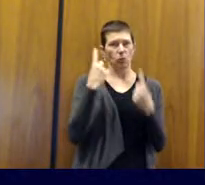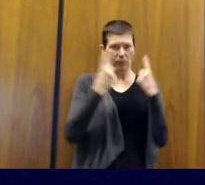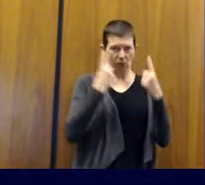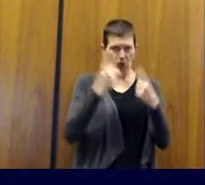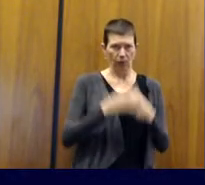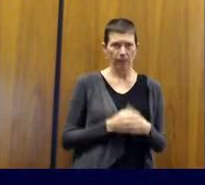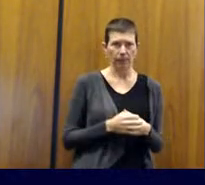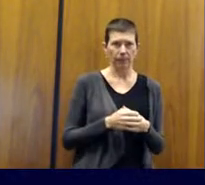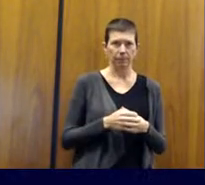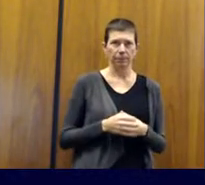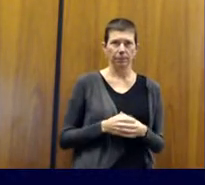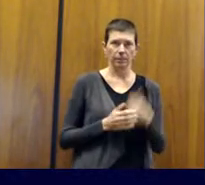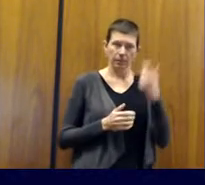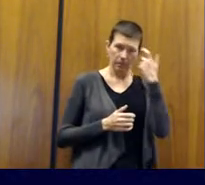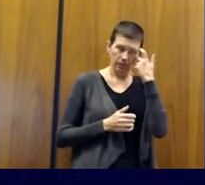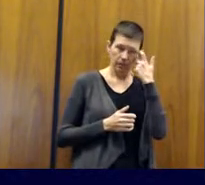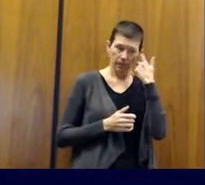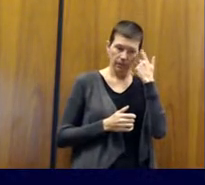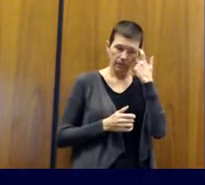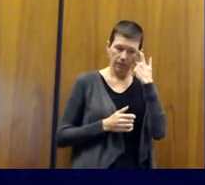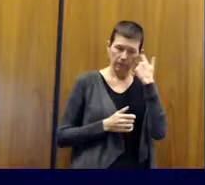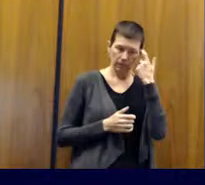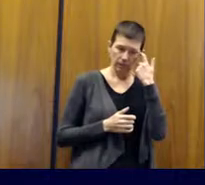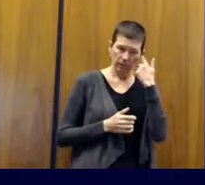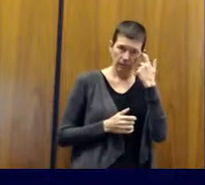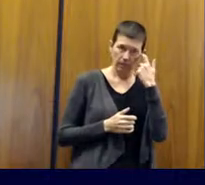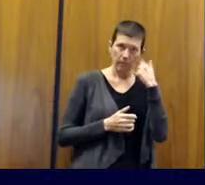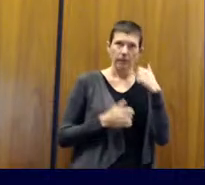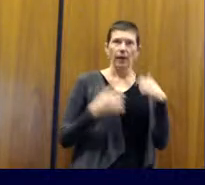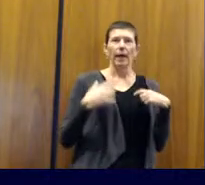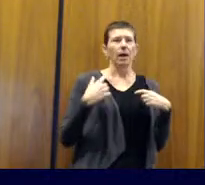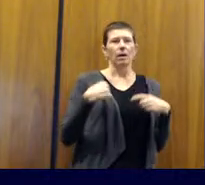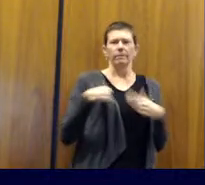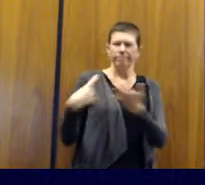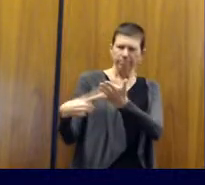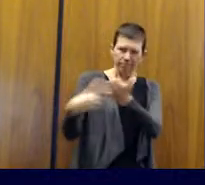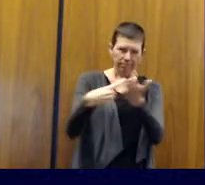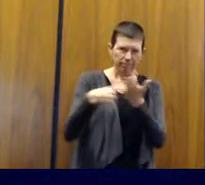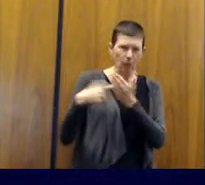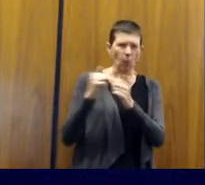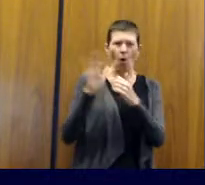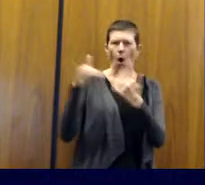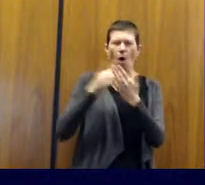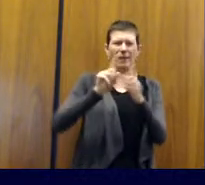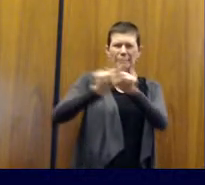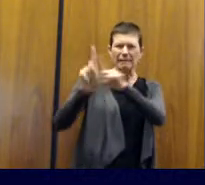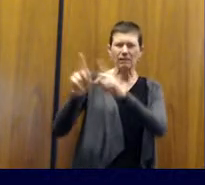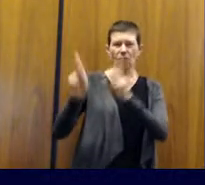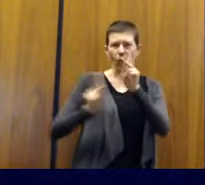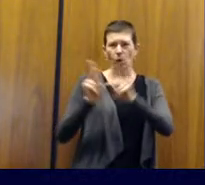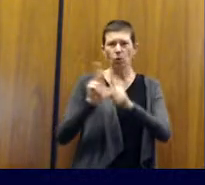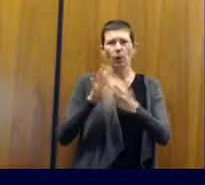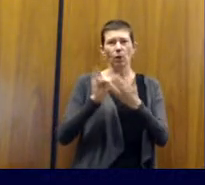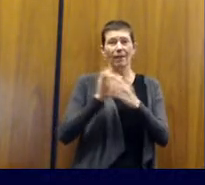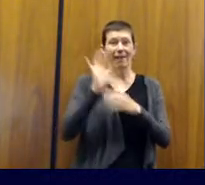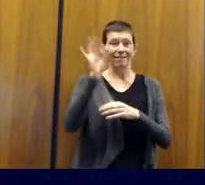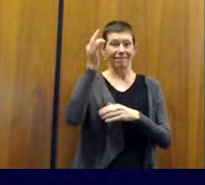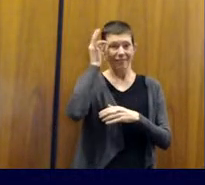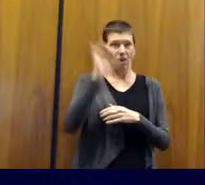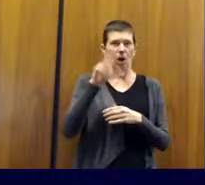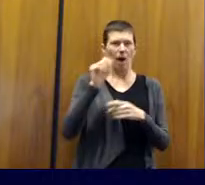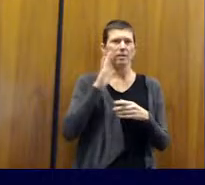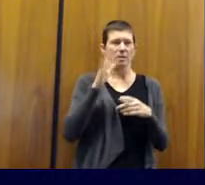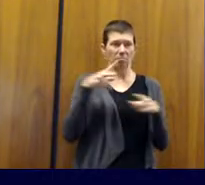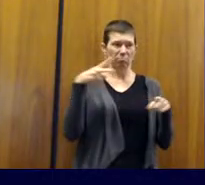consider. And in talking with all these folks, we've learned that the federal cuts would have